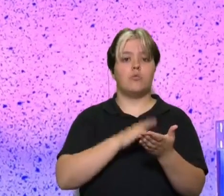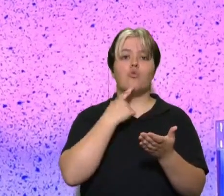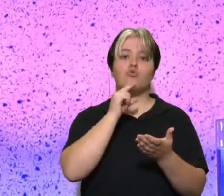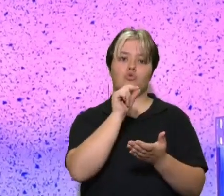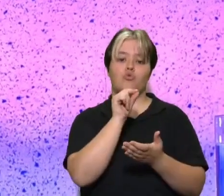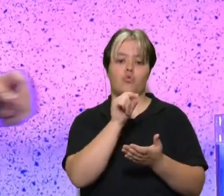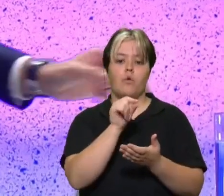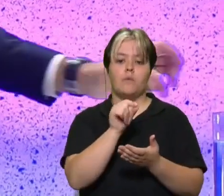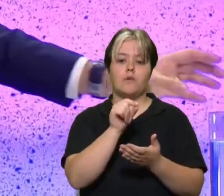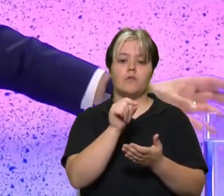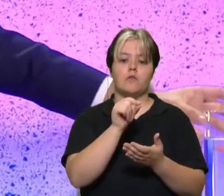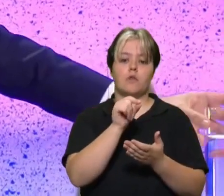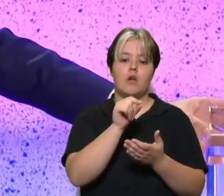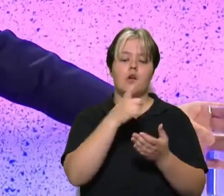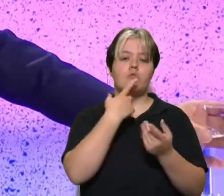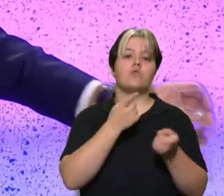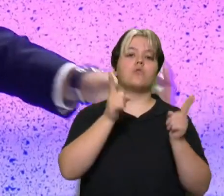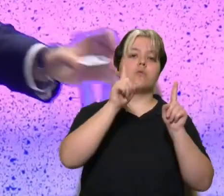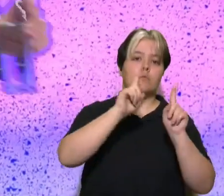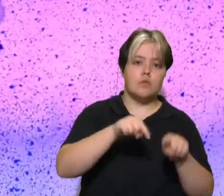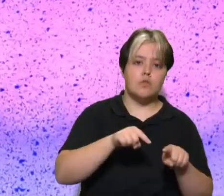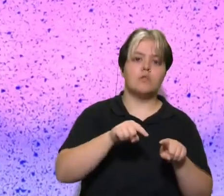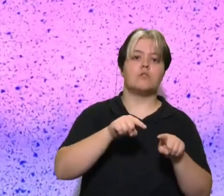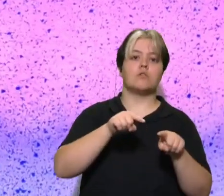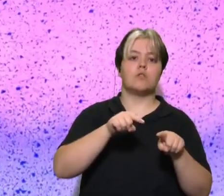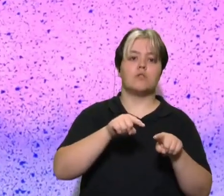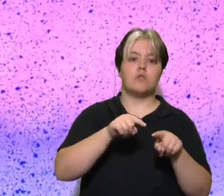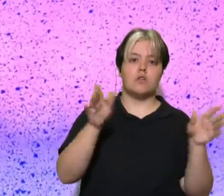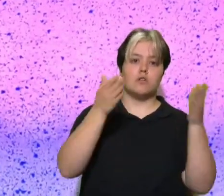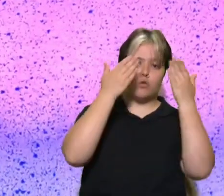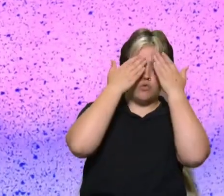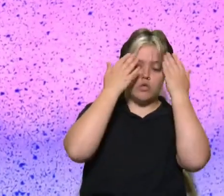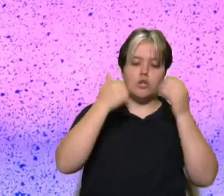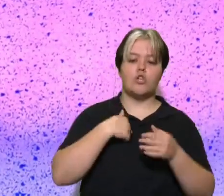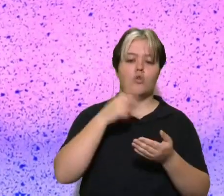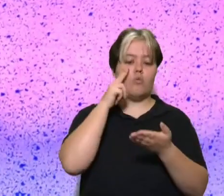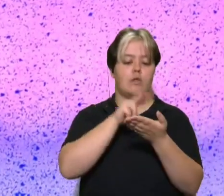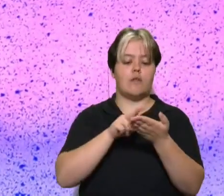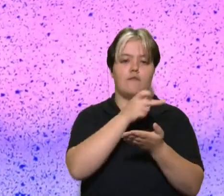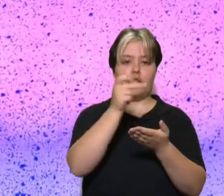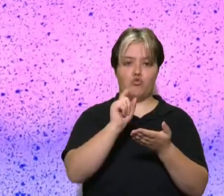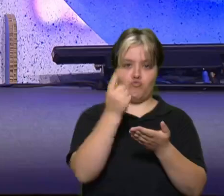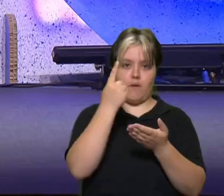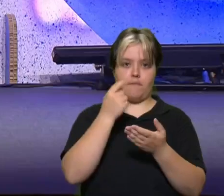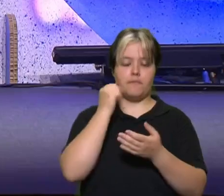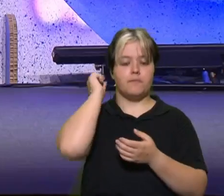television. And this book is called The Strikes of Dictatorships. I'm just going to read